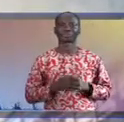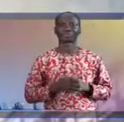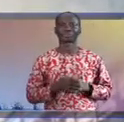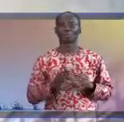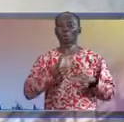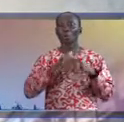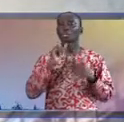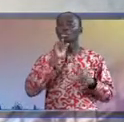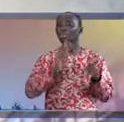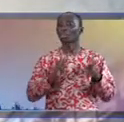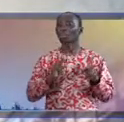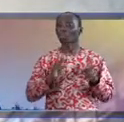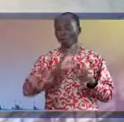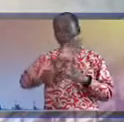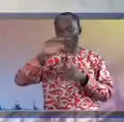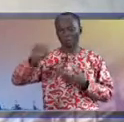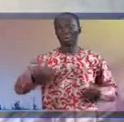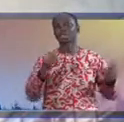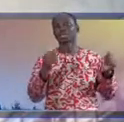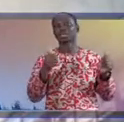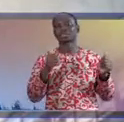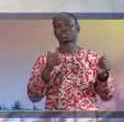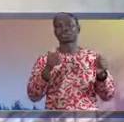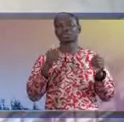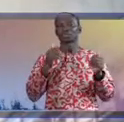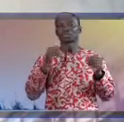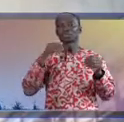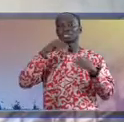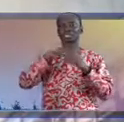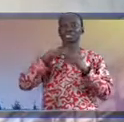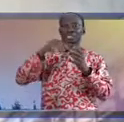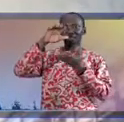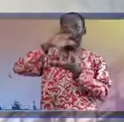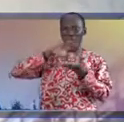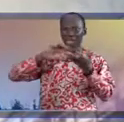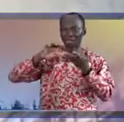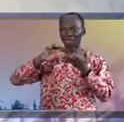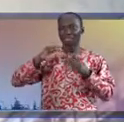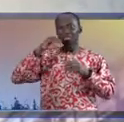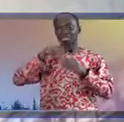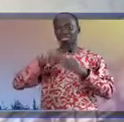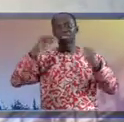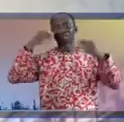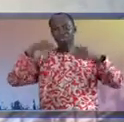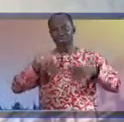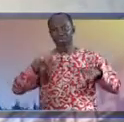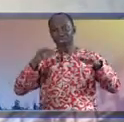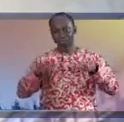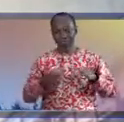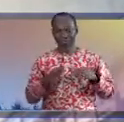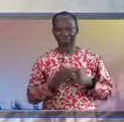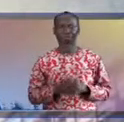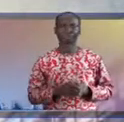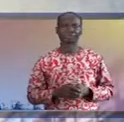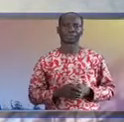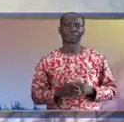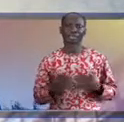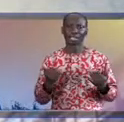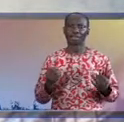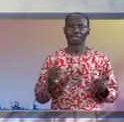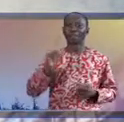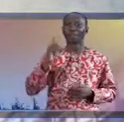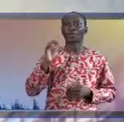enye subo ewo mununkum ne epono a na omunemu no afey yahwe chichemu miensa ne